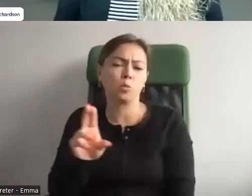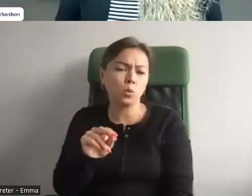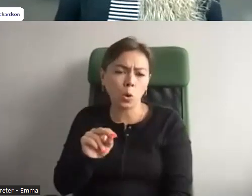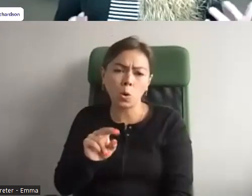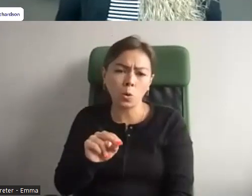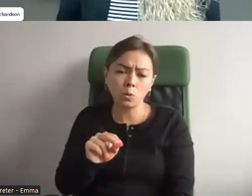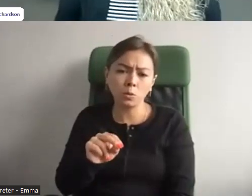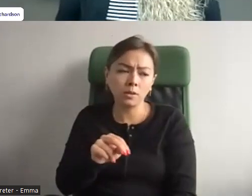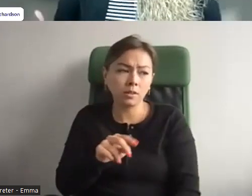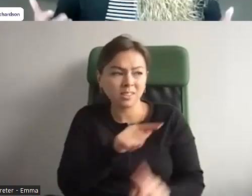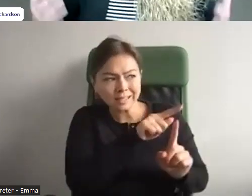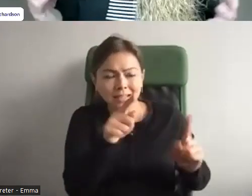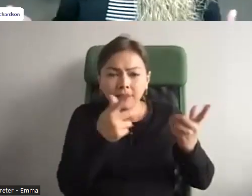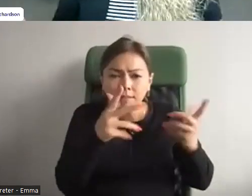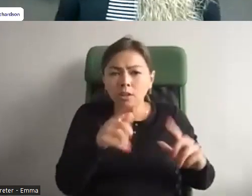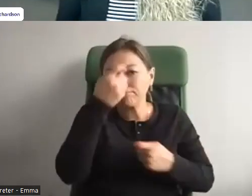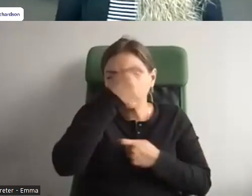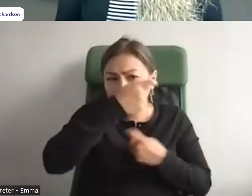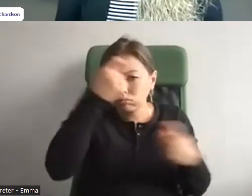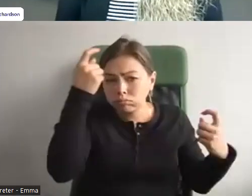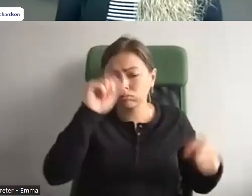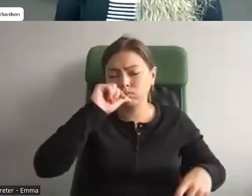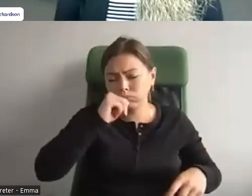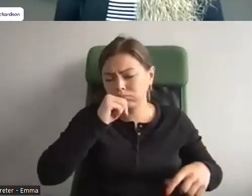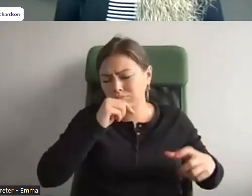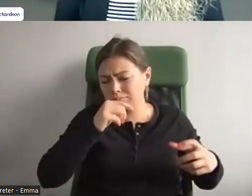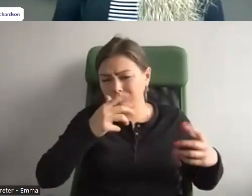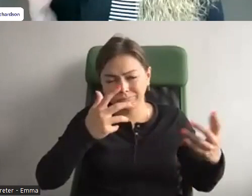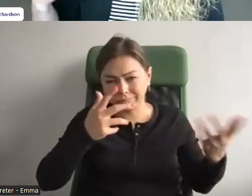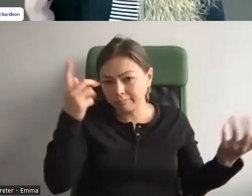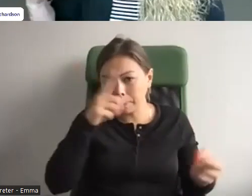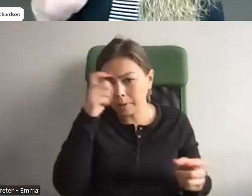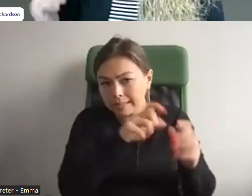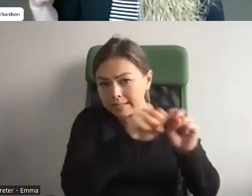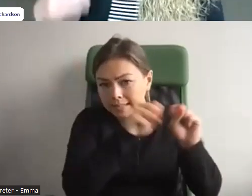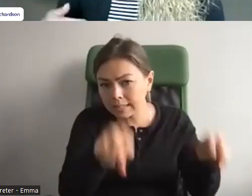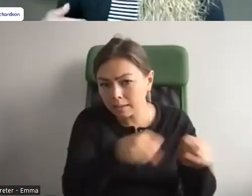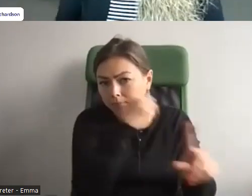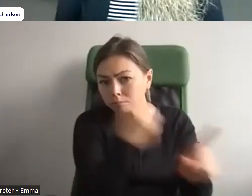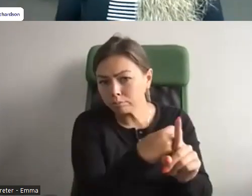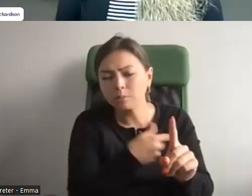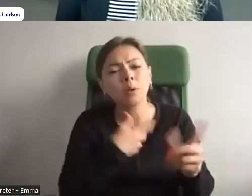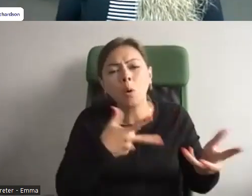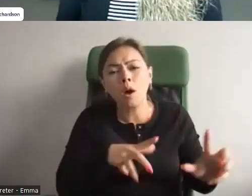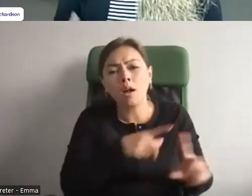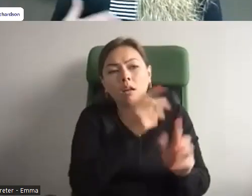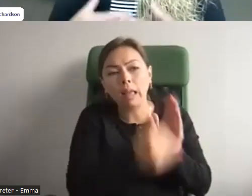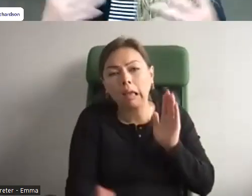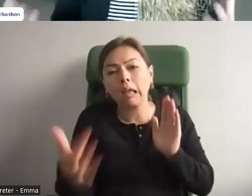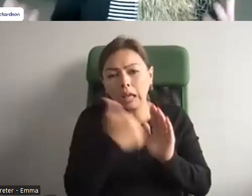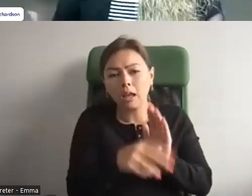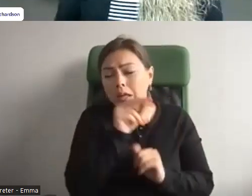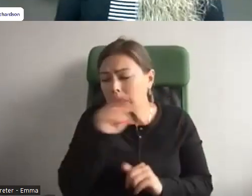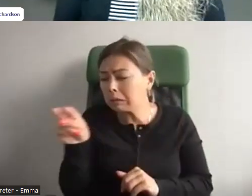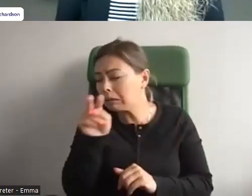suffered a great deal of trauma, largely because of systems, to continually have to suffer that in reading